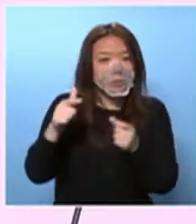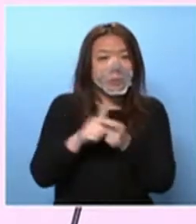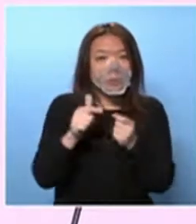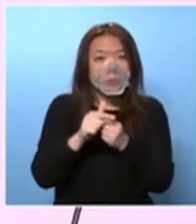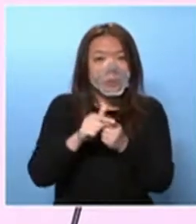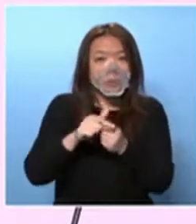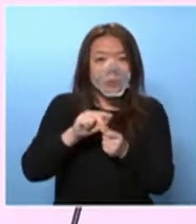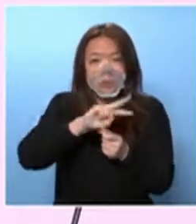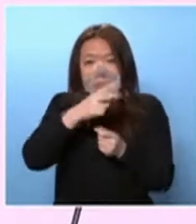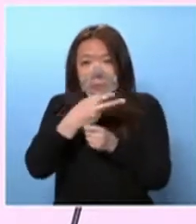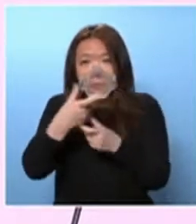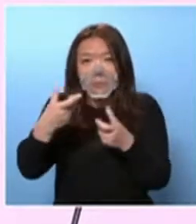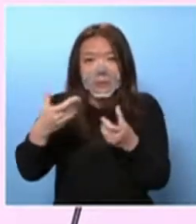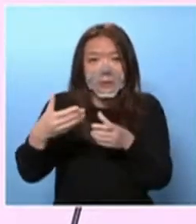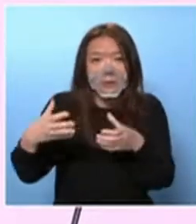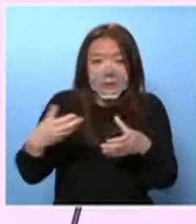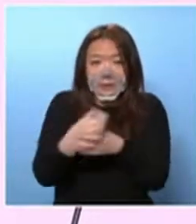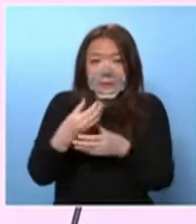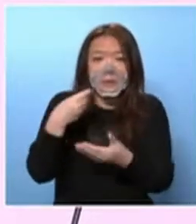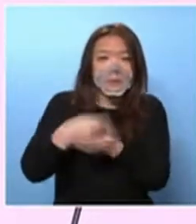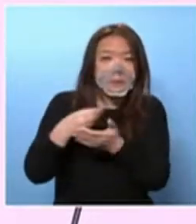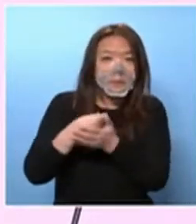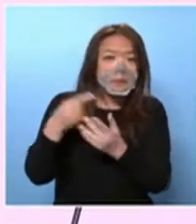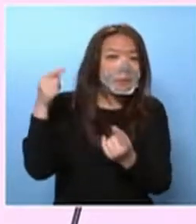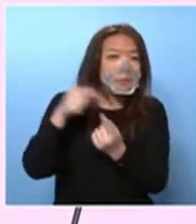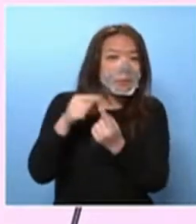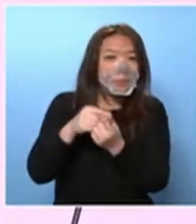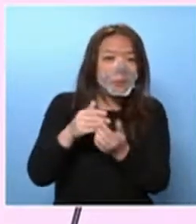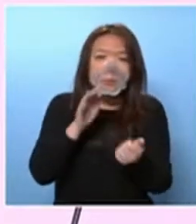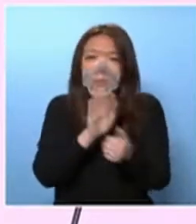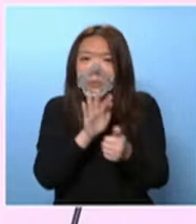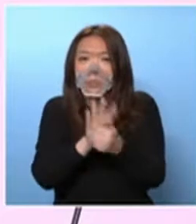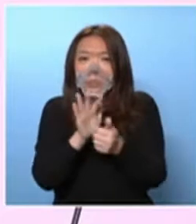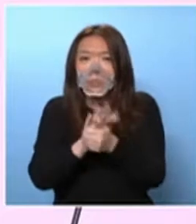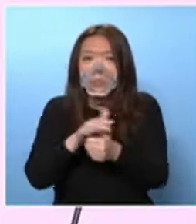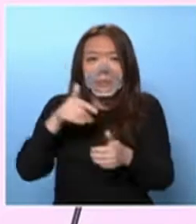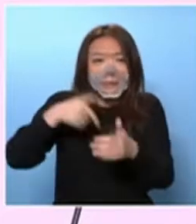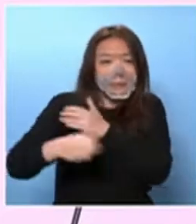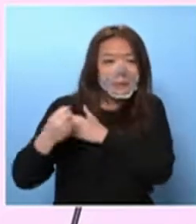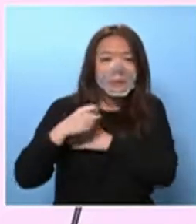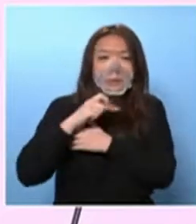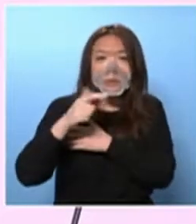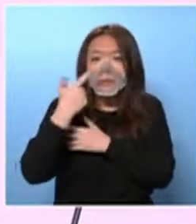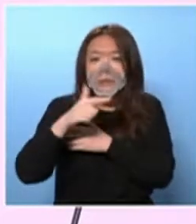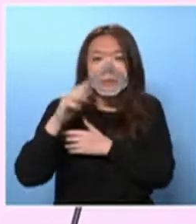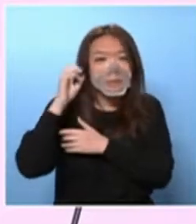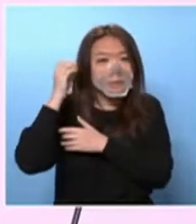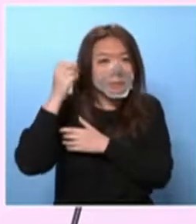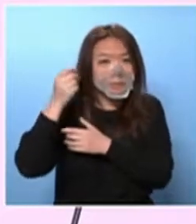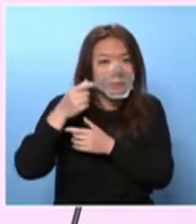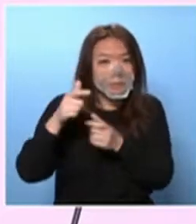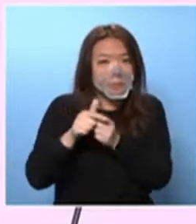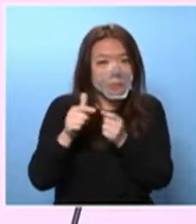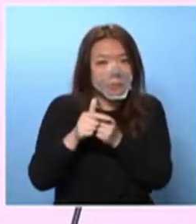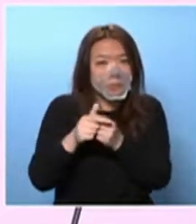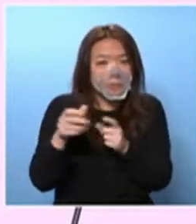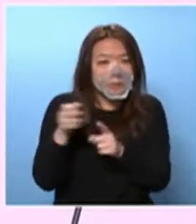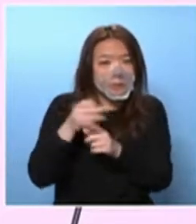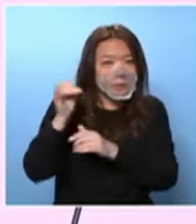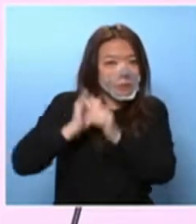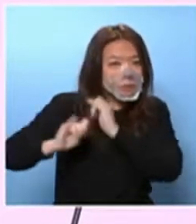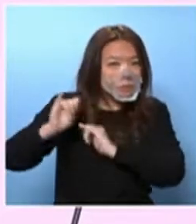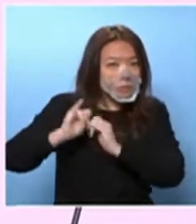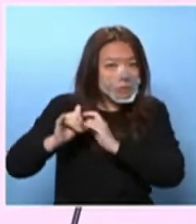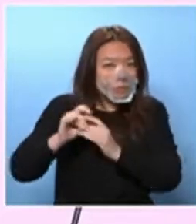reputable SPAC promoters to source new and innovative enterprises for merger and acquisition, with a view to assisting emerging enterprises